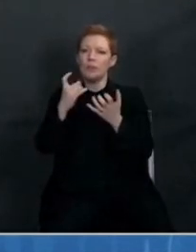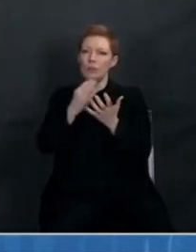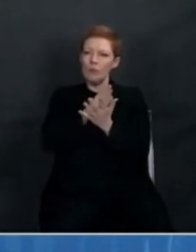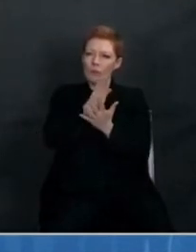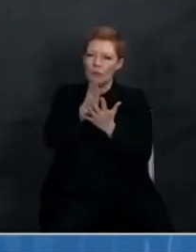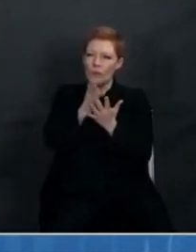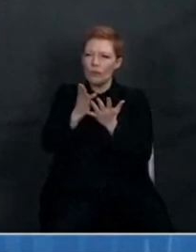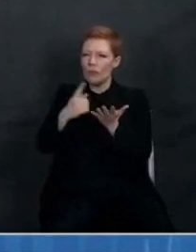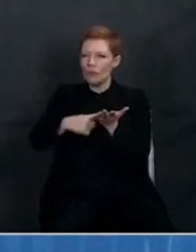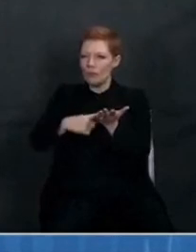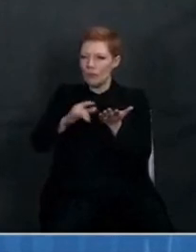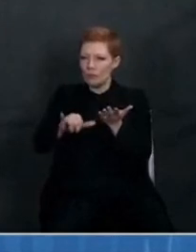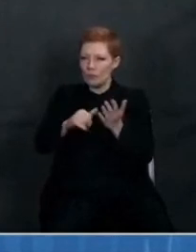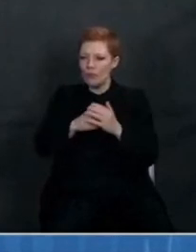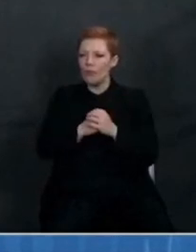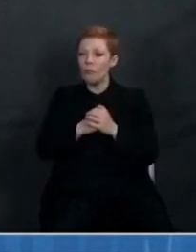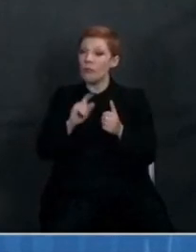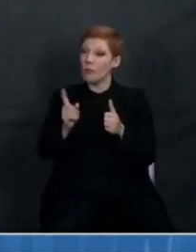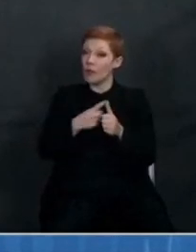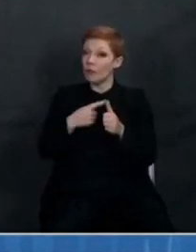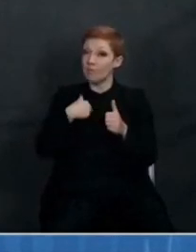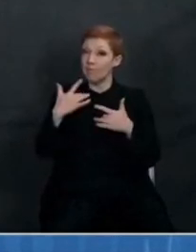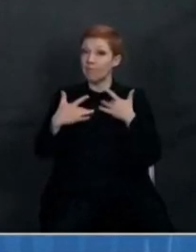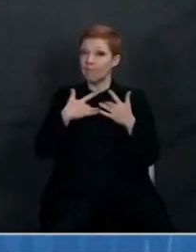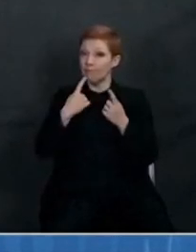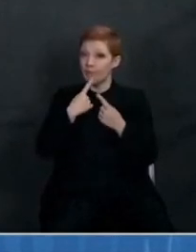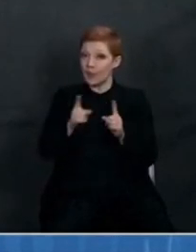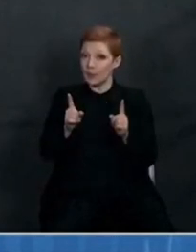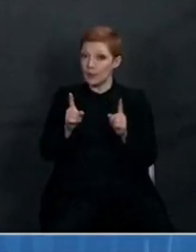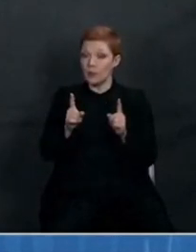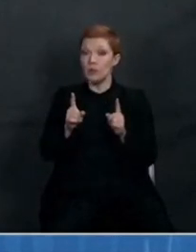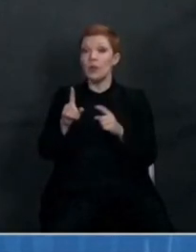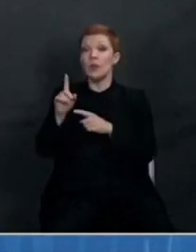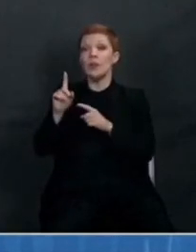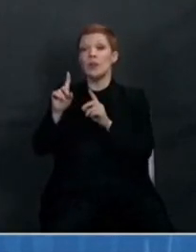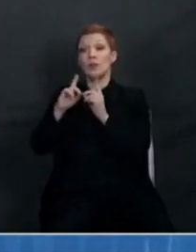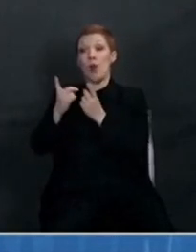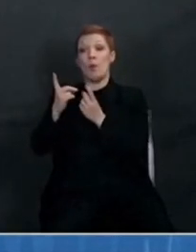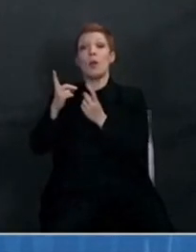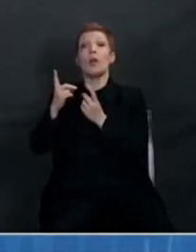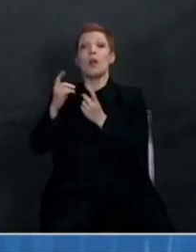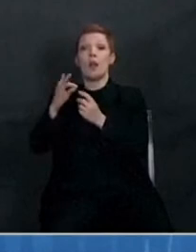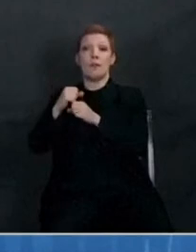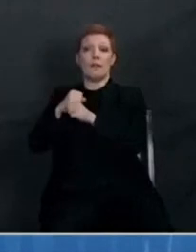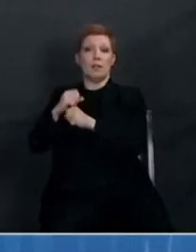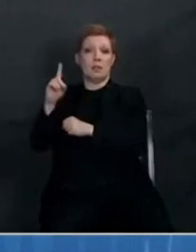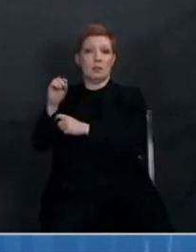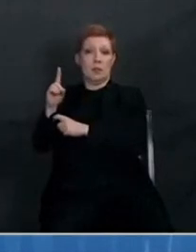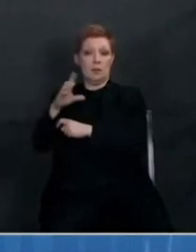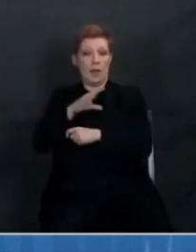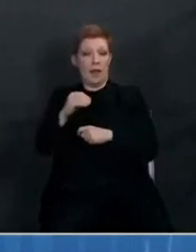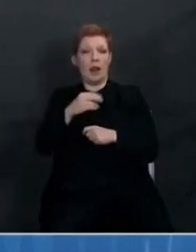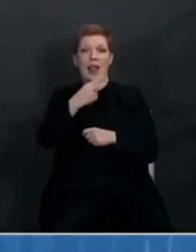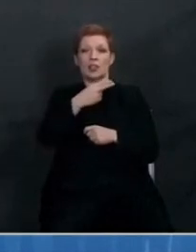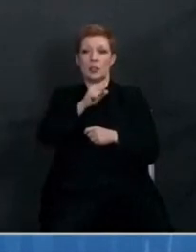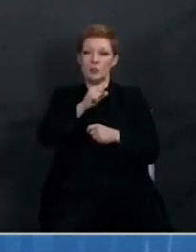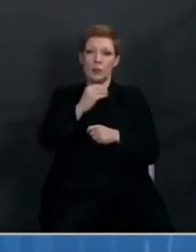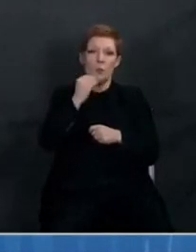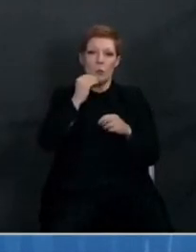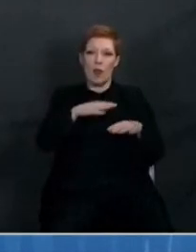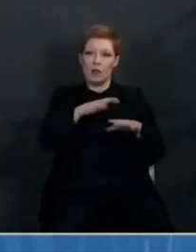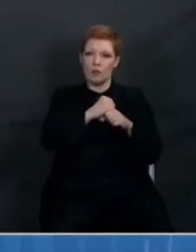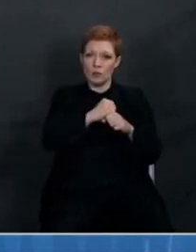start with an exciting announcement. The Department of Defense and HHS made an announcement today at what will